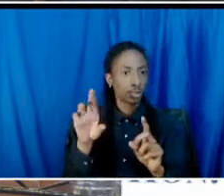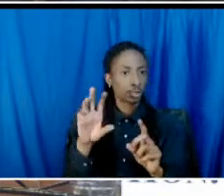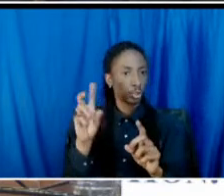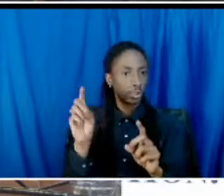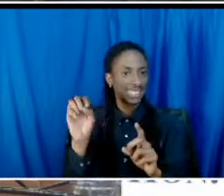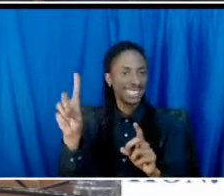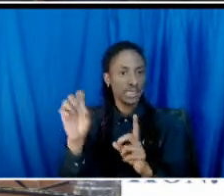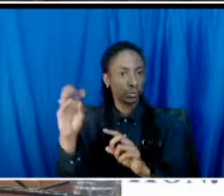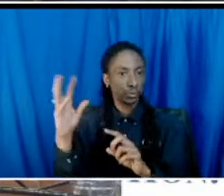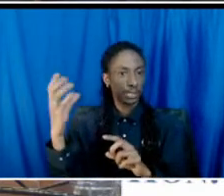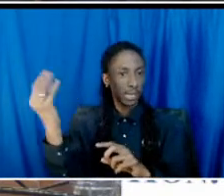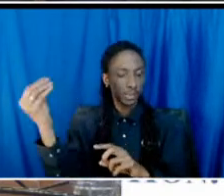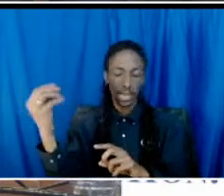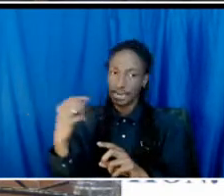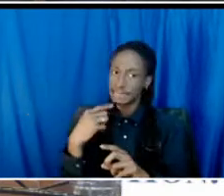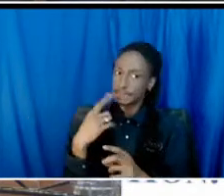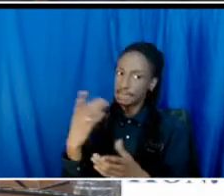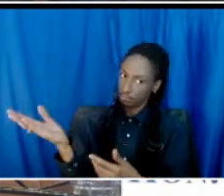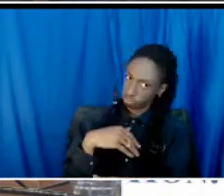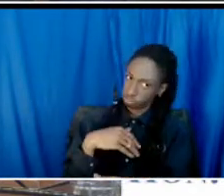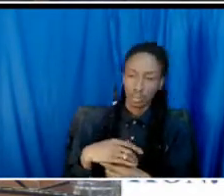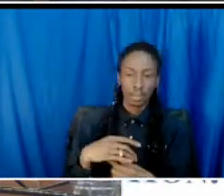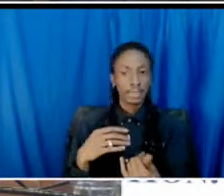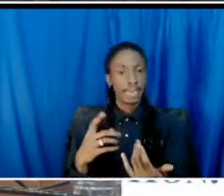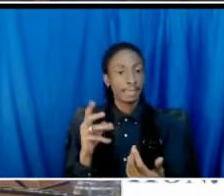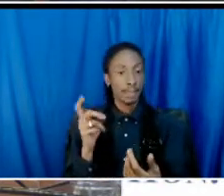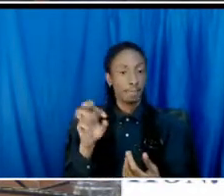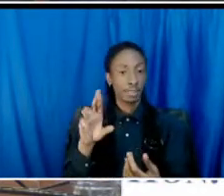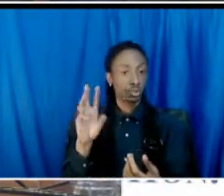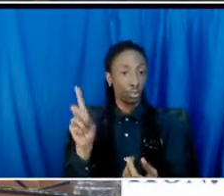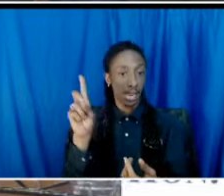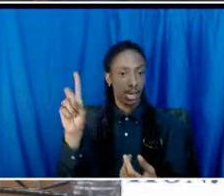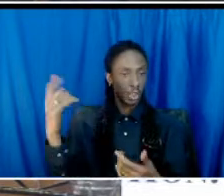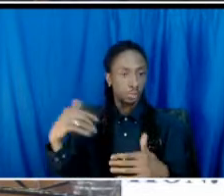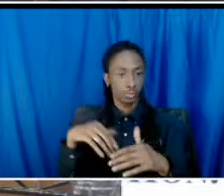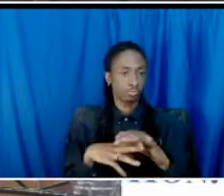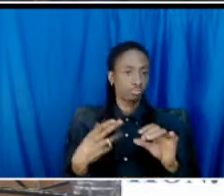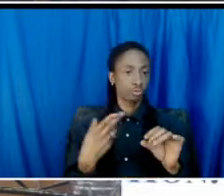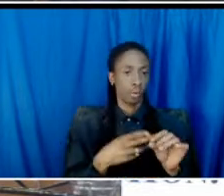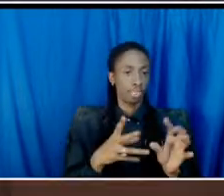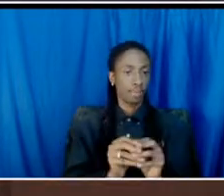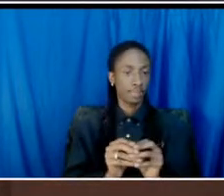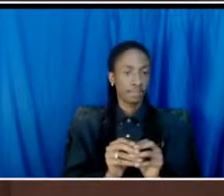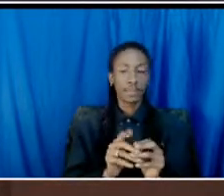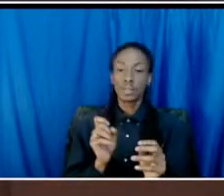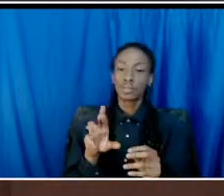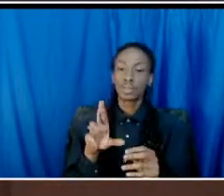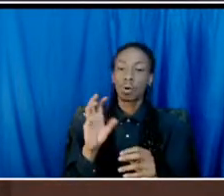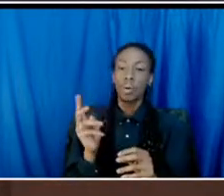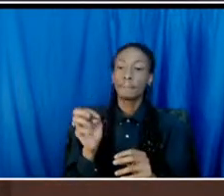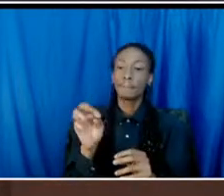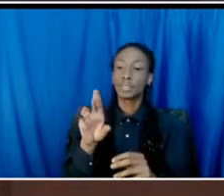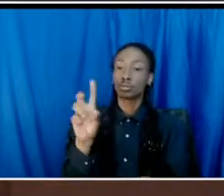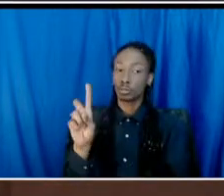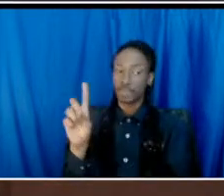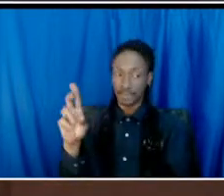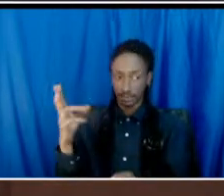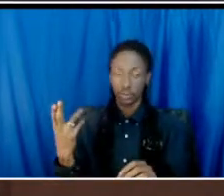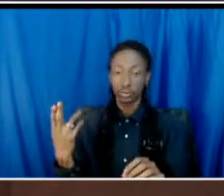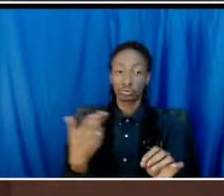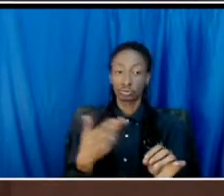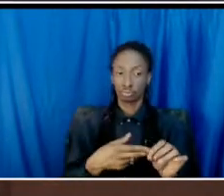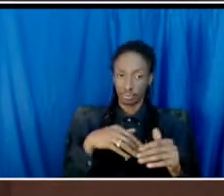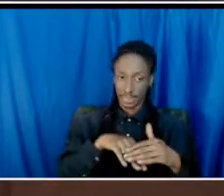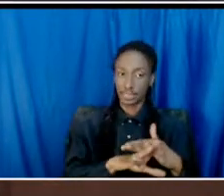bring him in. And then Mr. Donahue came in and joined the meeting. So, Mr. Donahue, you enter that room. Can you set